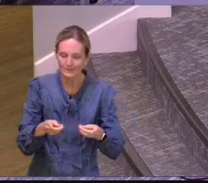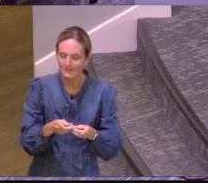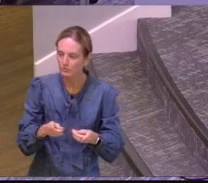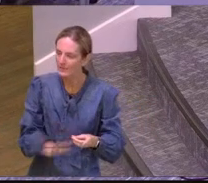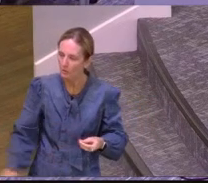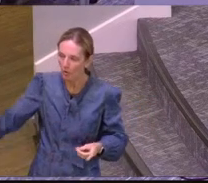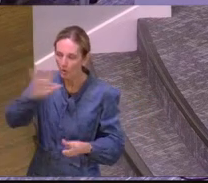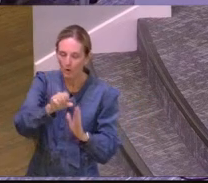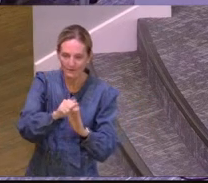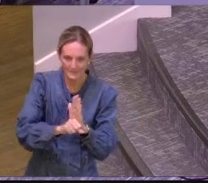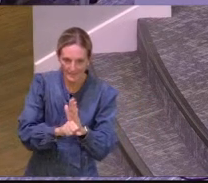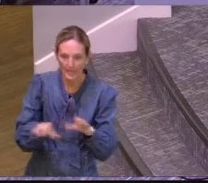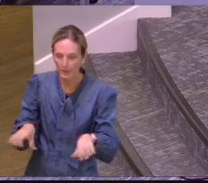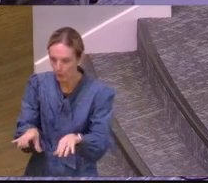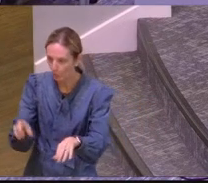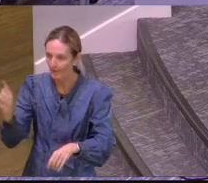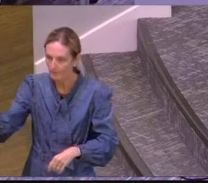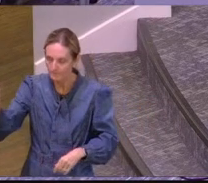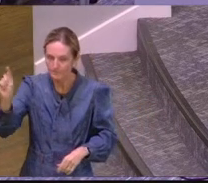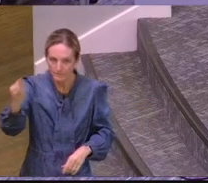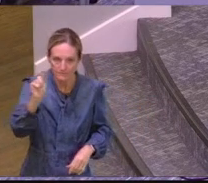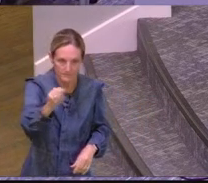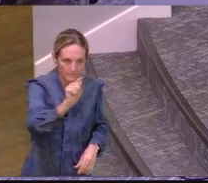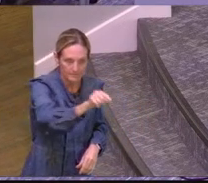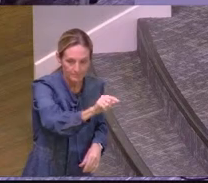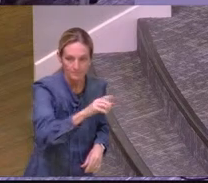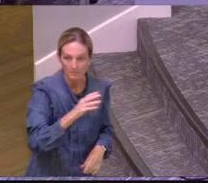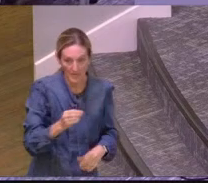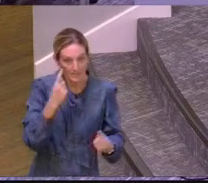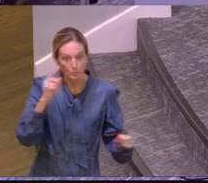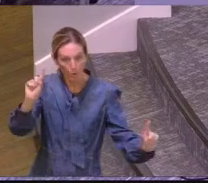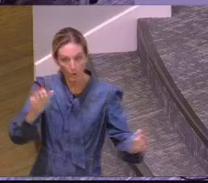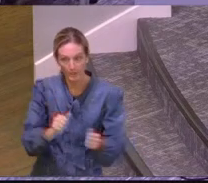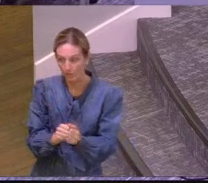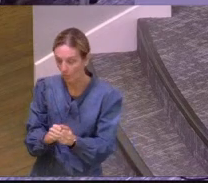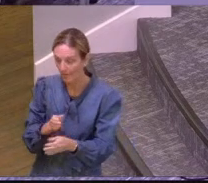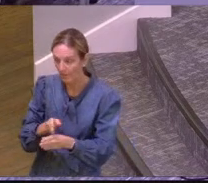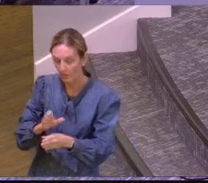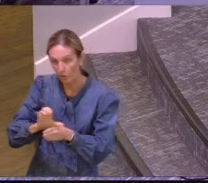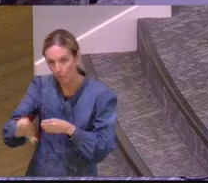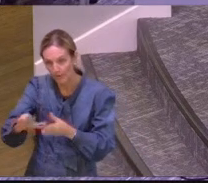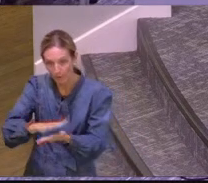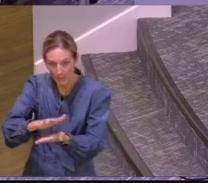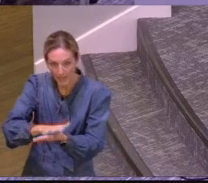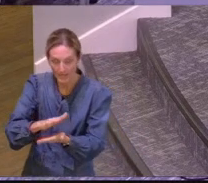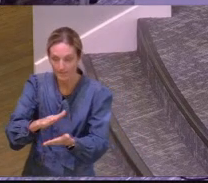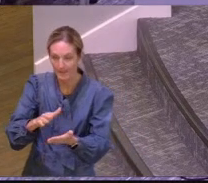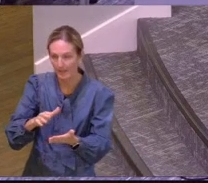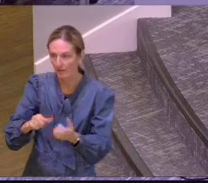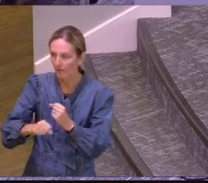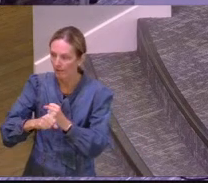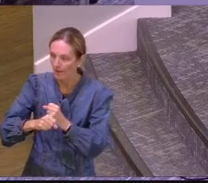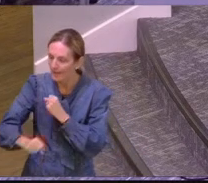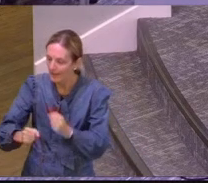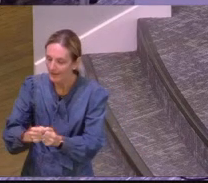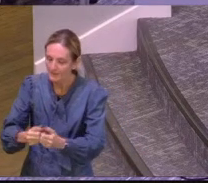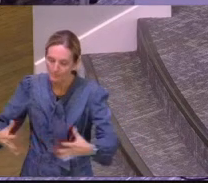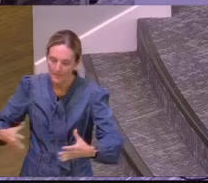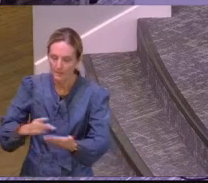things, whether it is working with career academies and expanding those programs, or magnets, or charter,